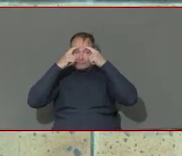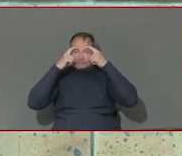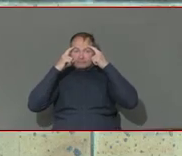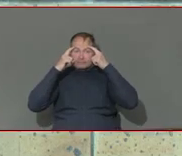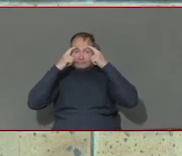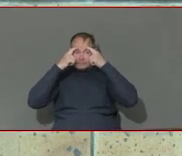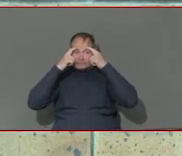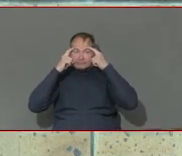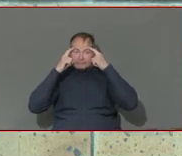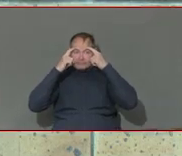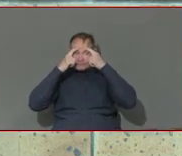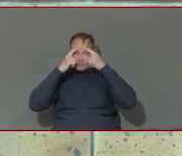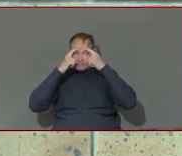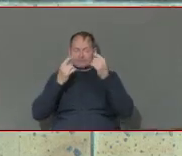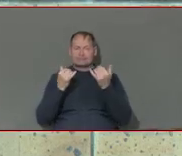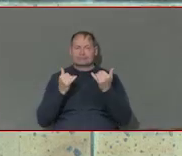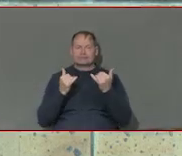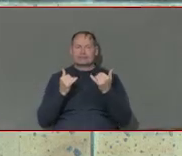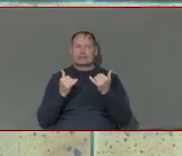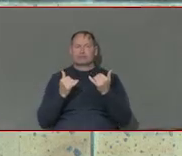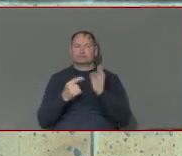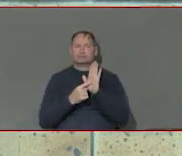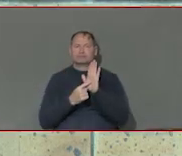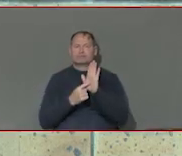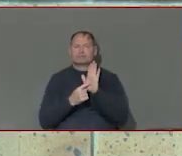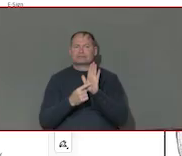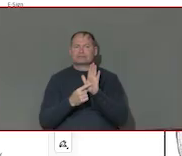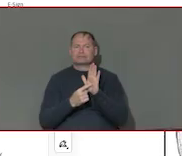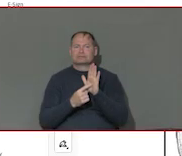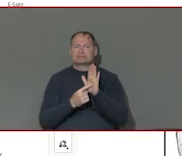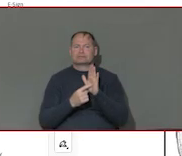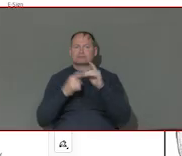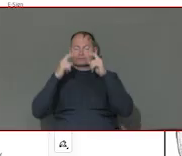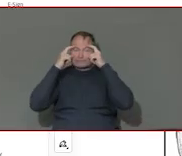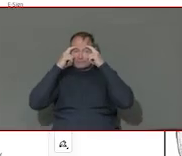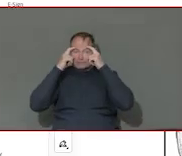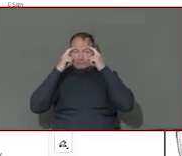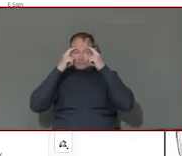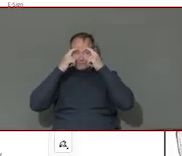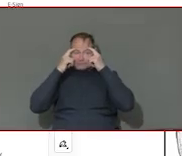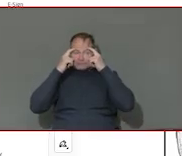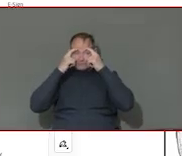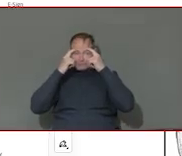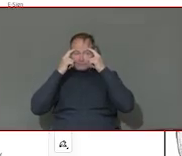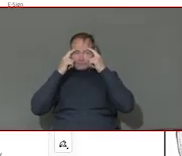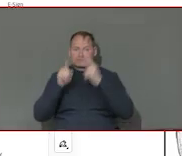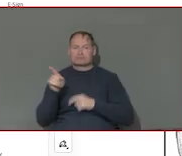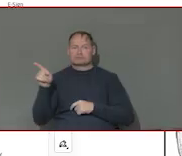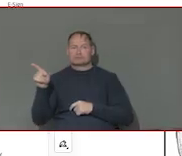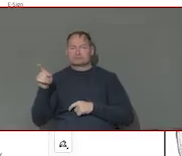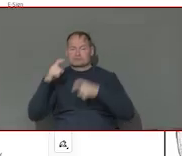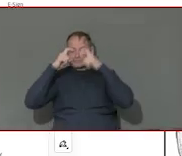ridges are these ones, where we have our eyebrows here. These are the